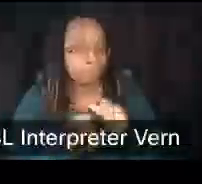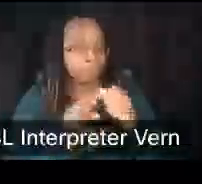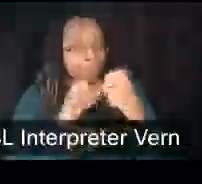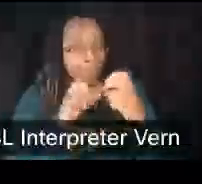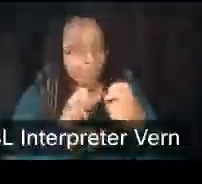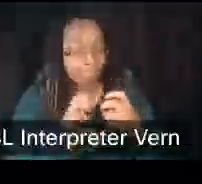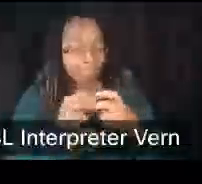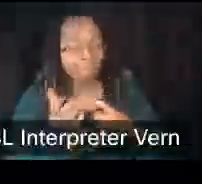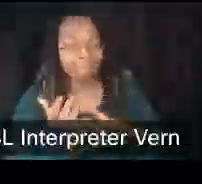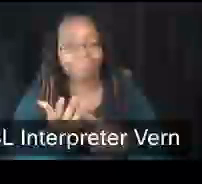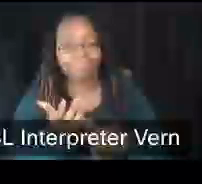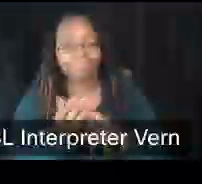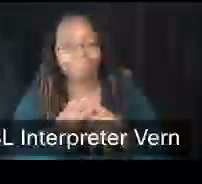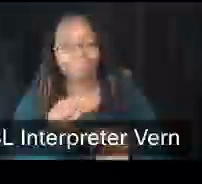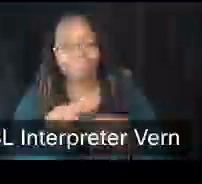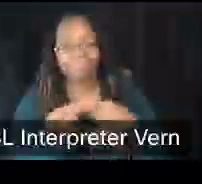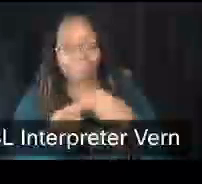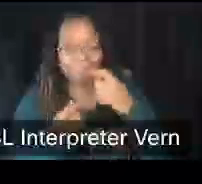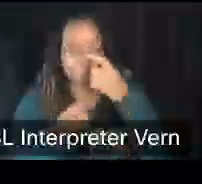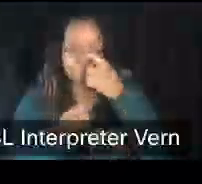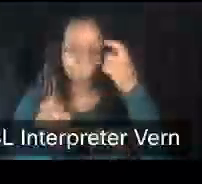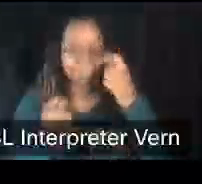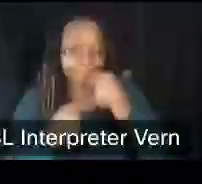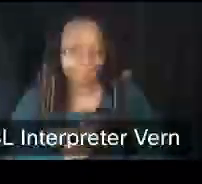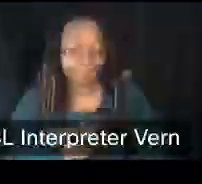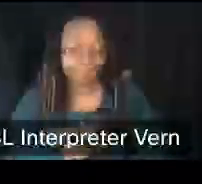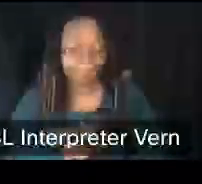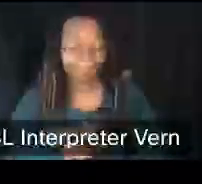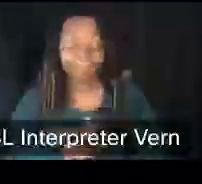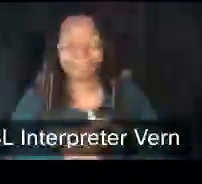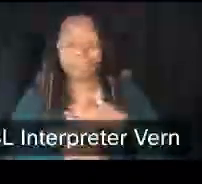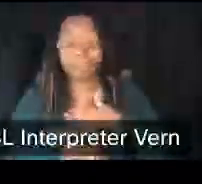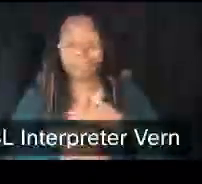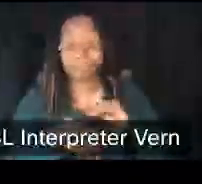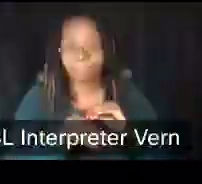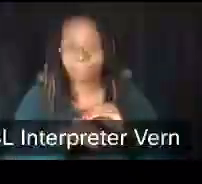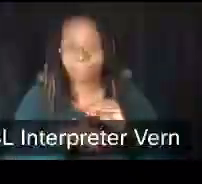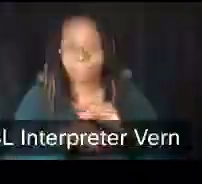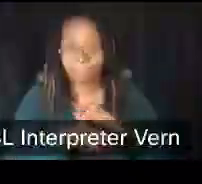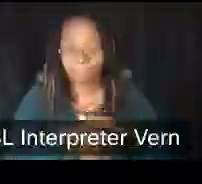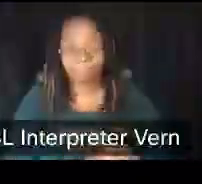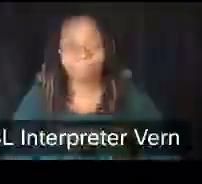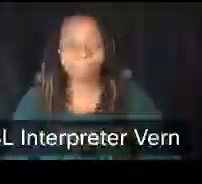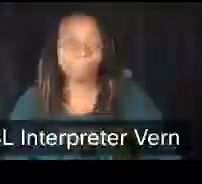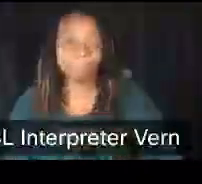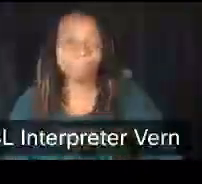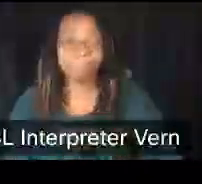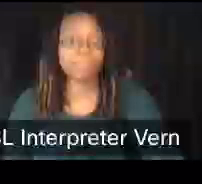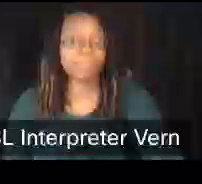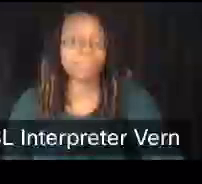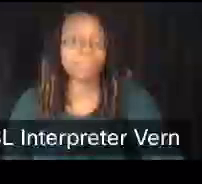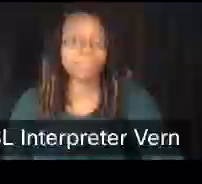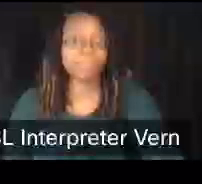And what I would offer is that there are ways that we can share